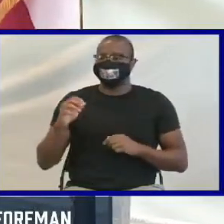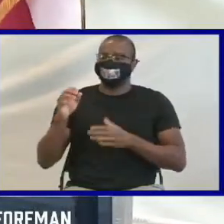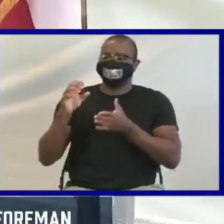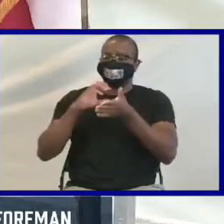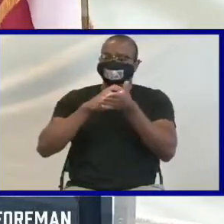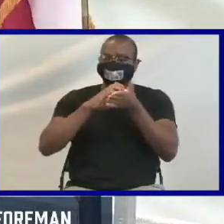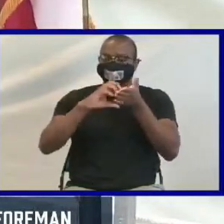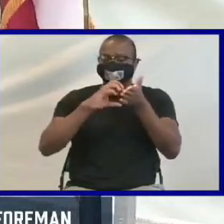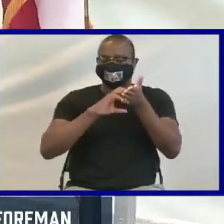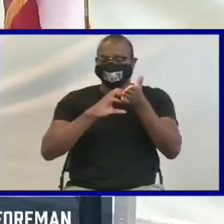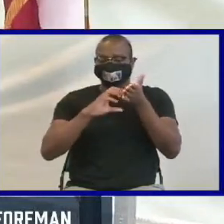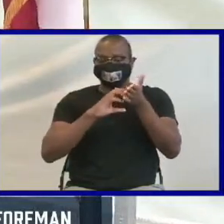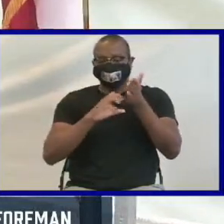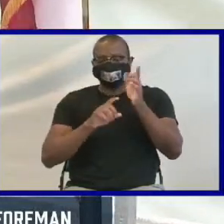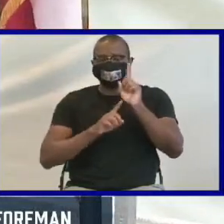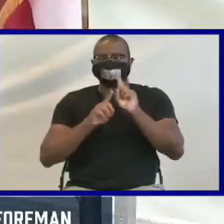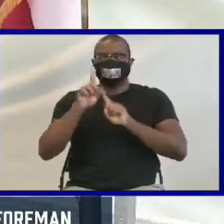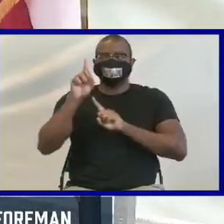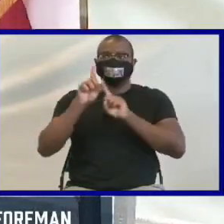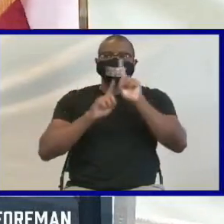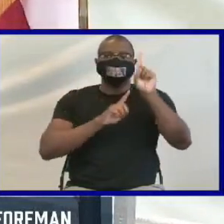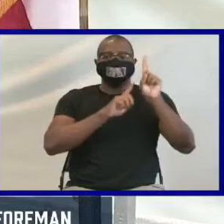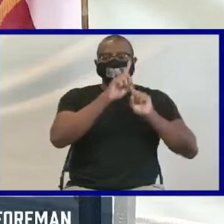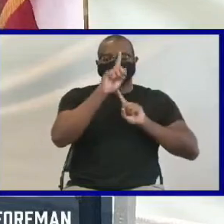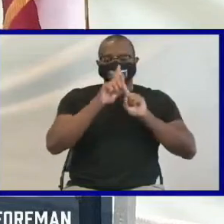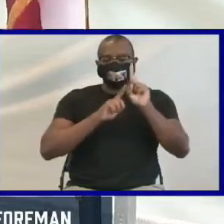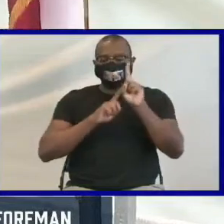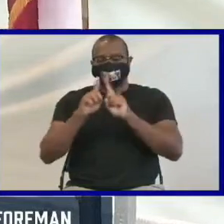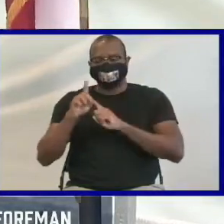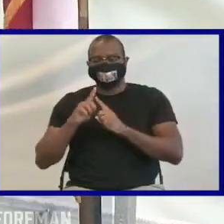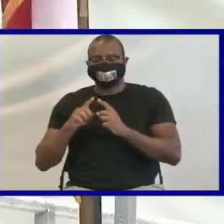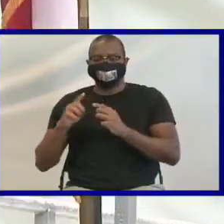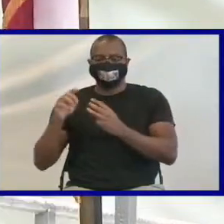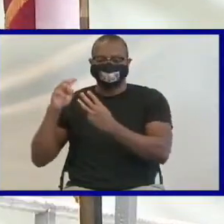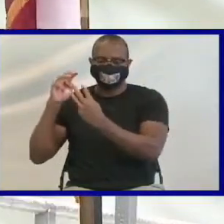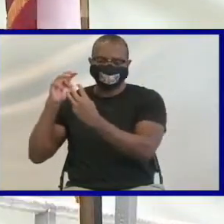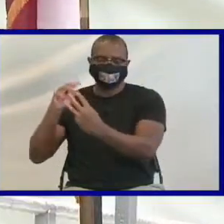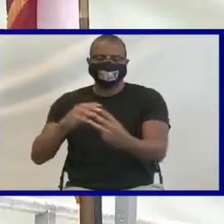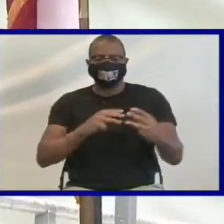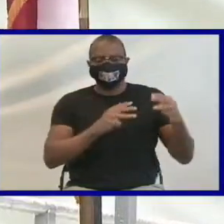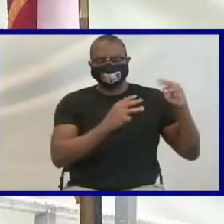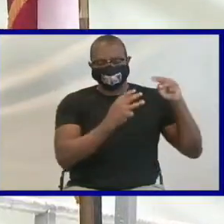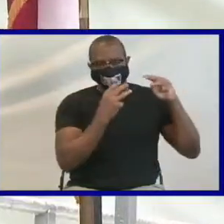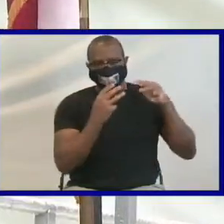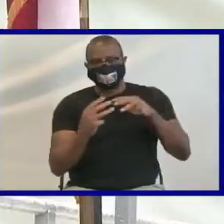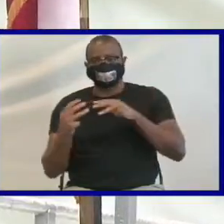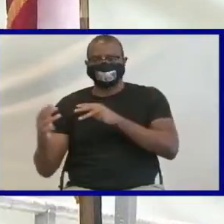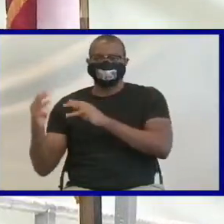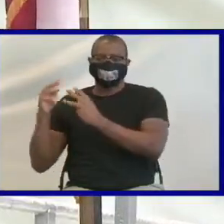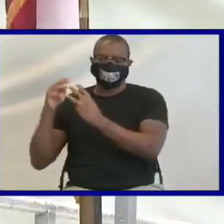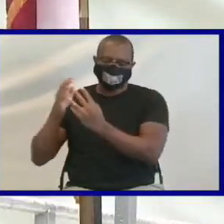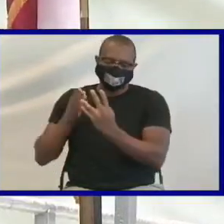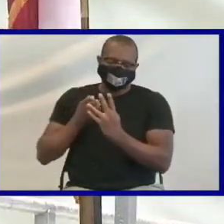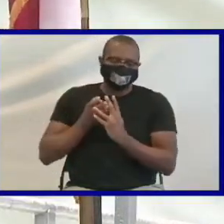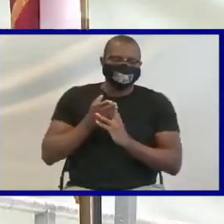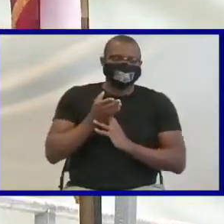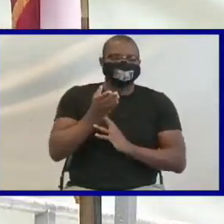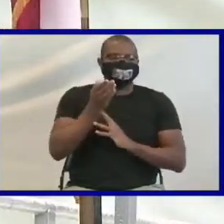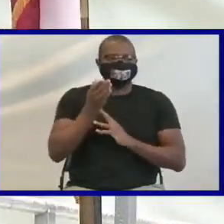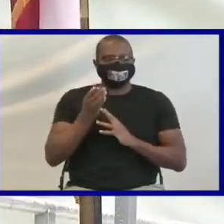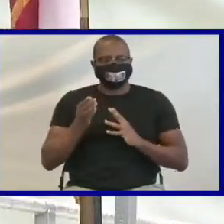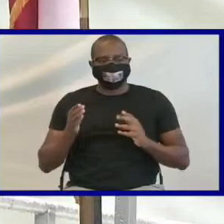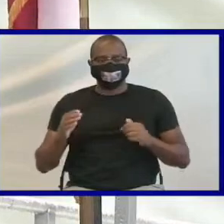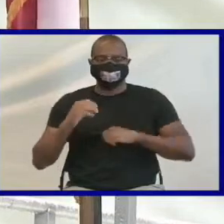broad light and bright stars through the perilous fight. O'er